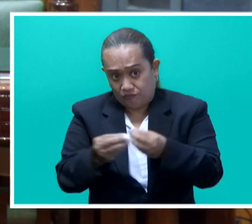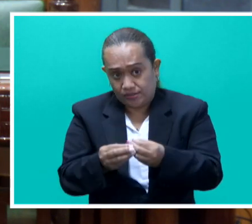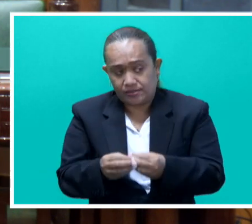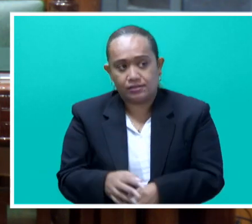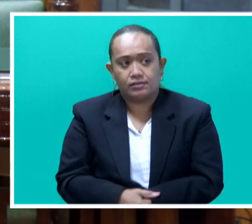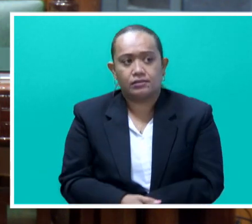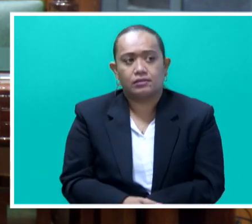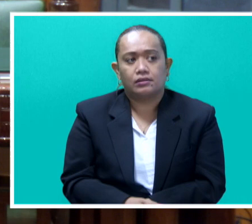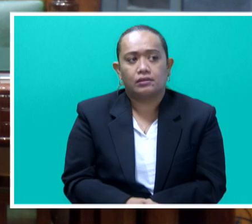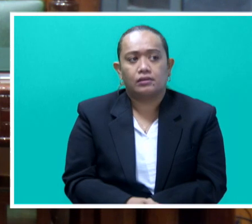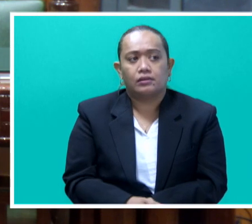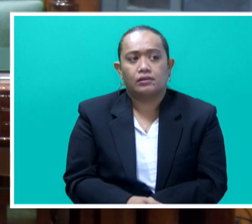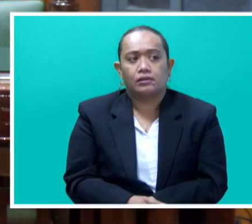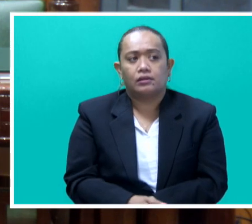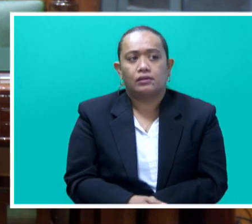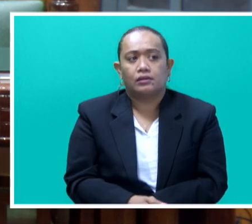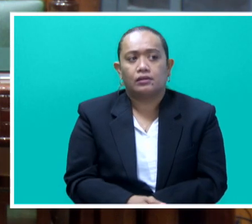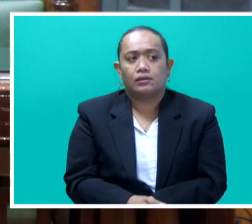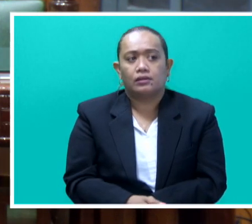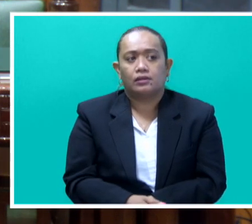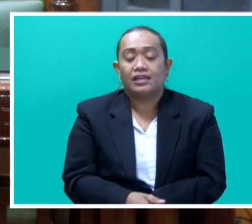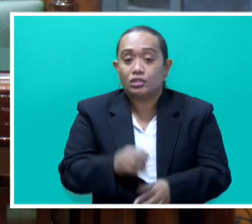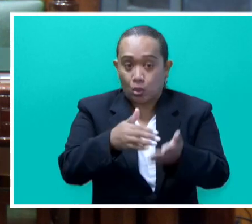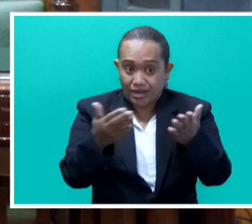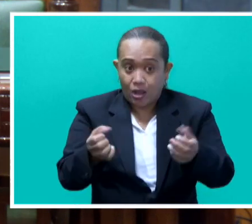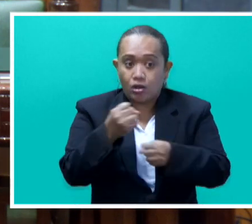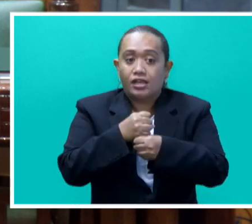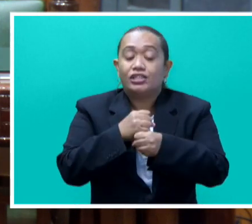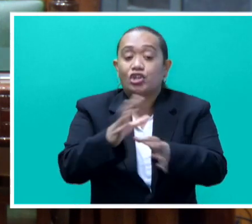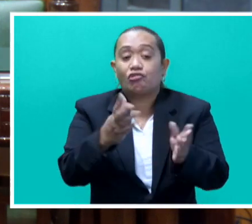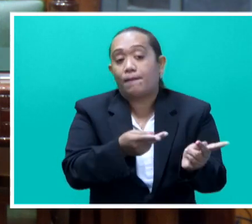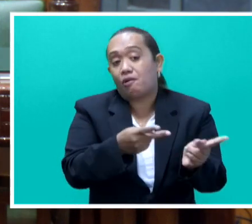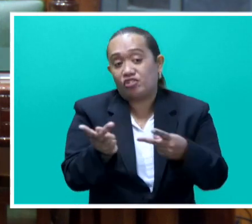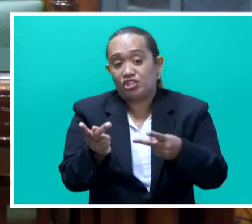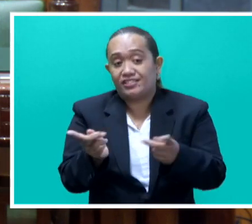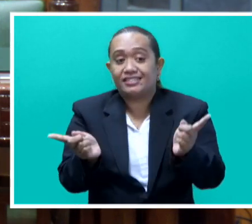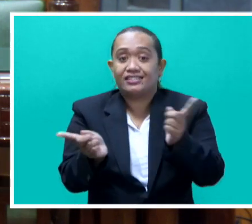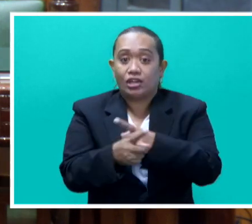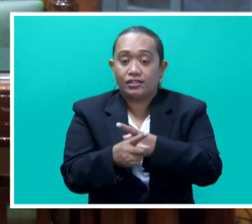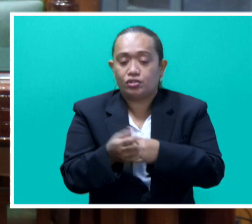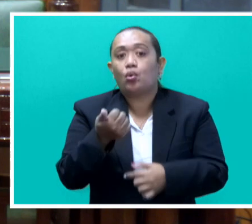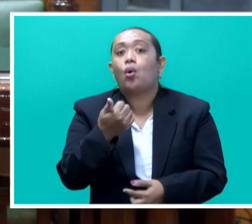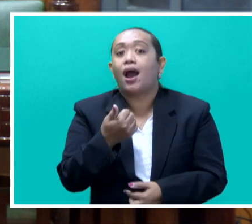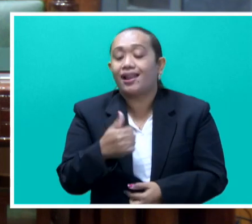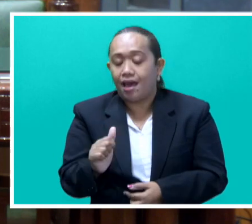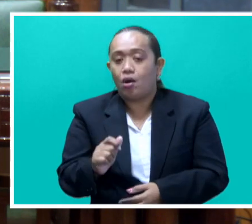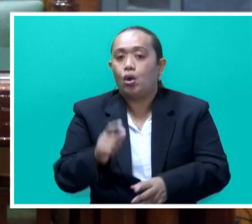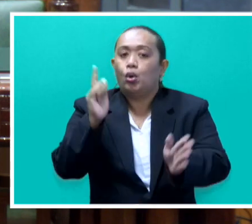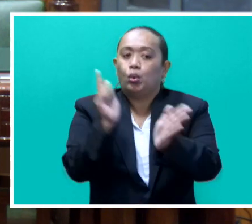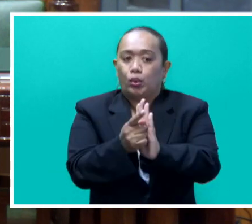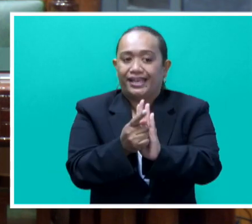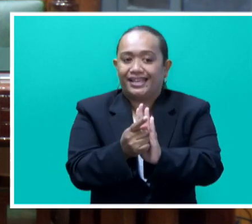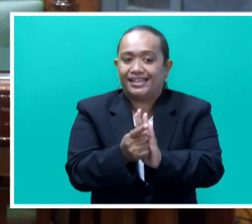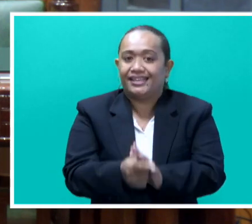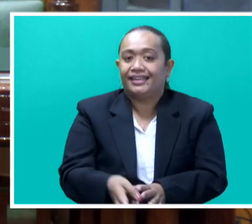impediments, the general provisions have been changed to allow quick decisions that can